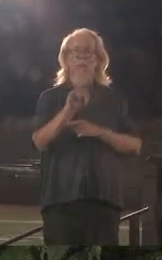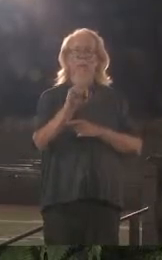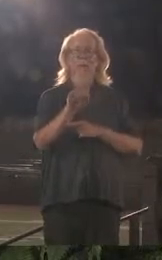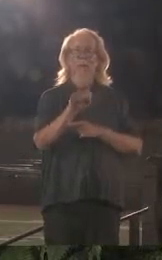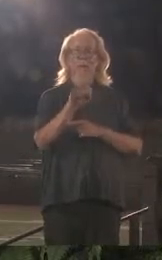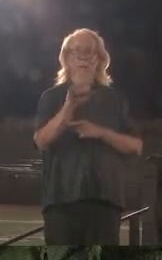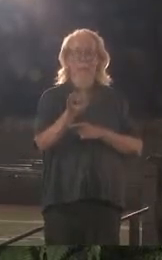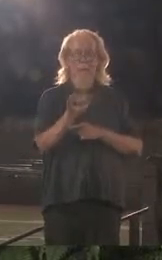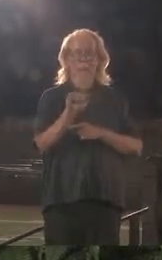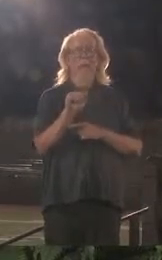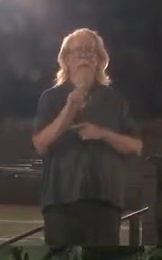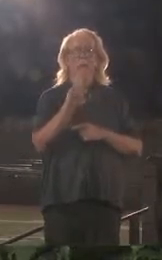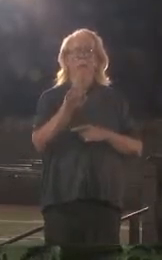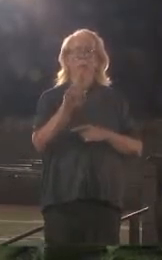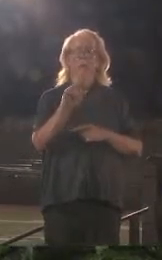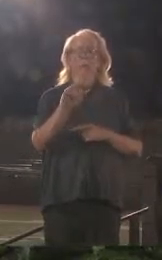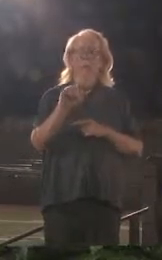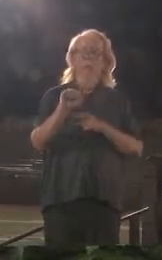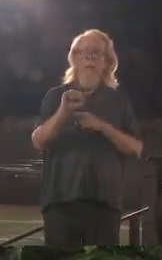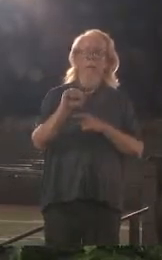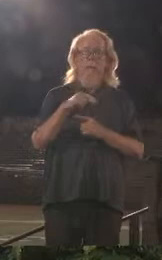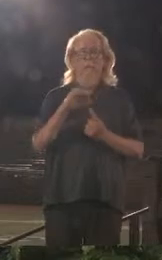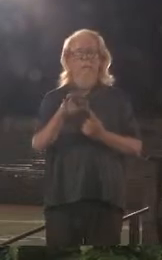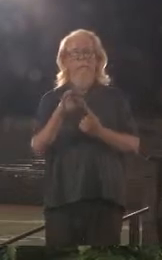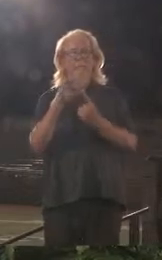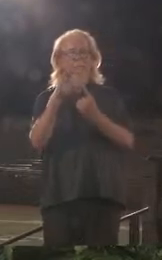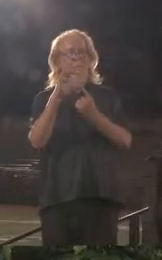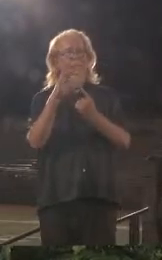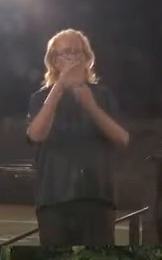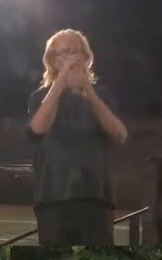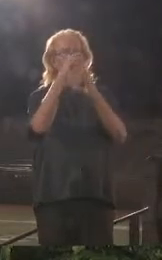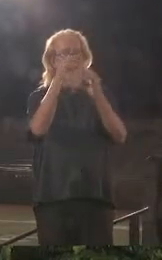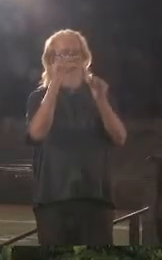Antonio, UTSA Distinguished Presidential Scholarship.